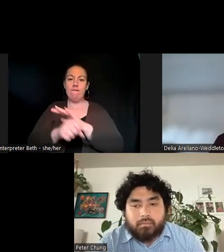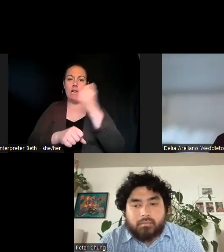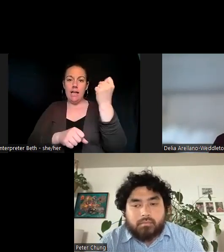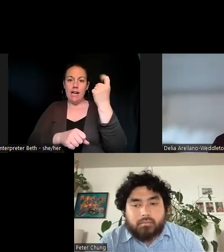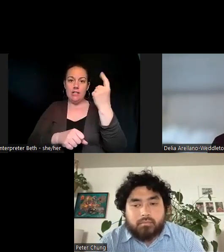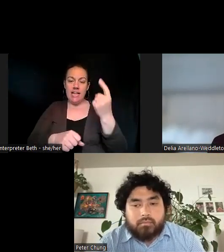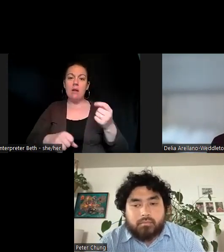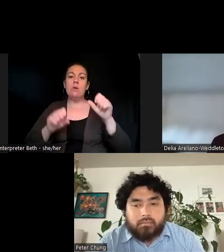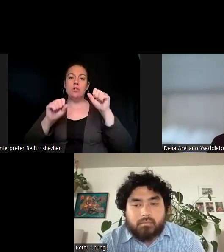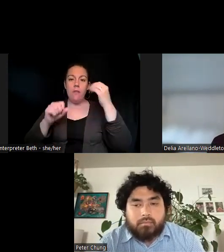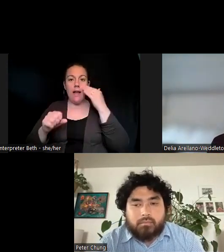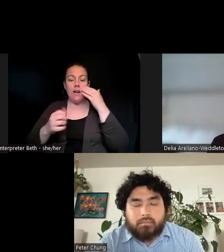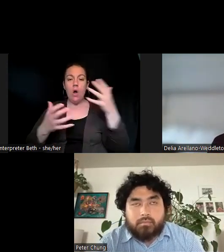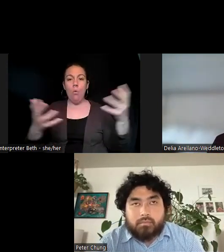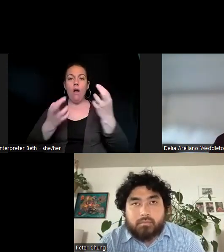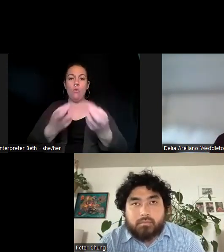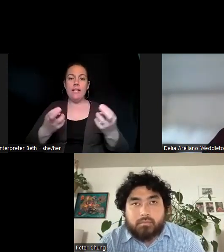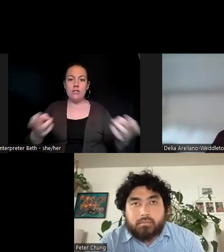this information?